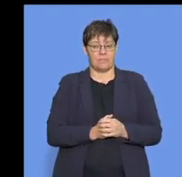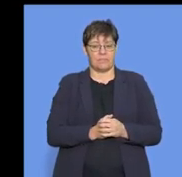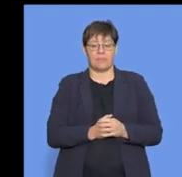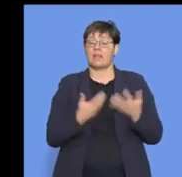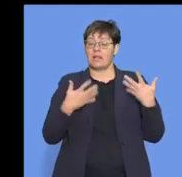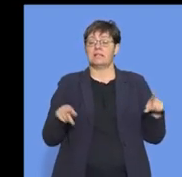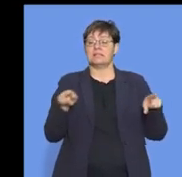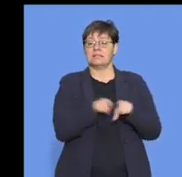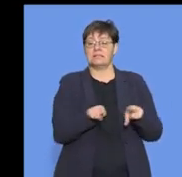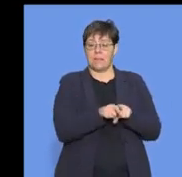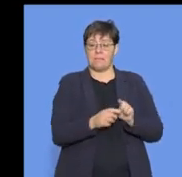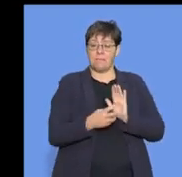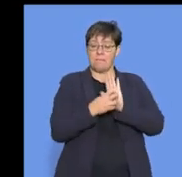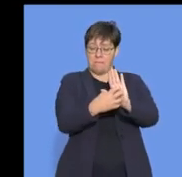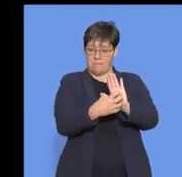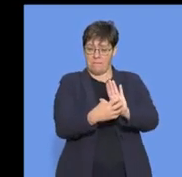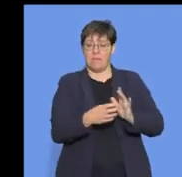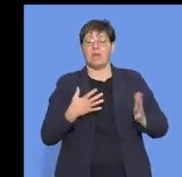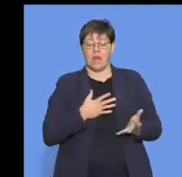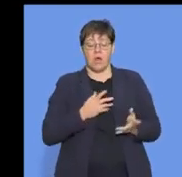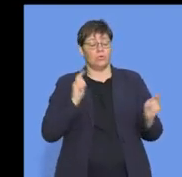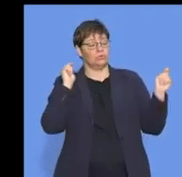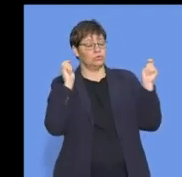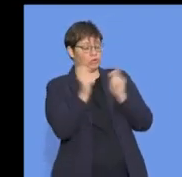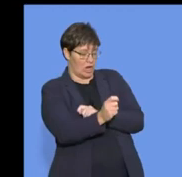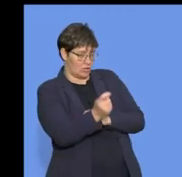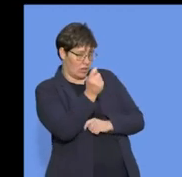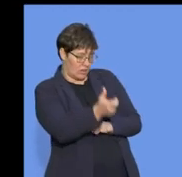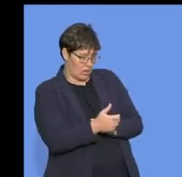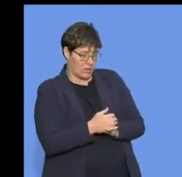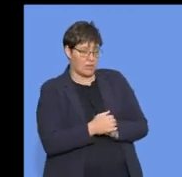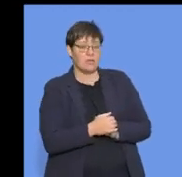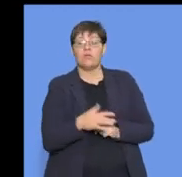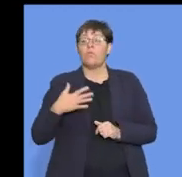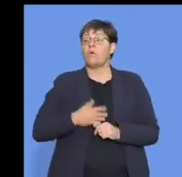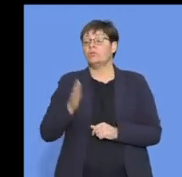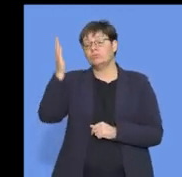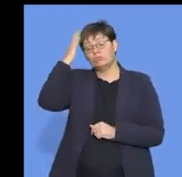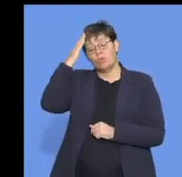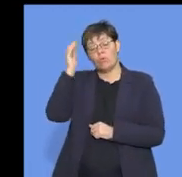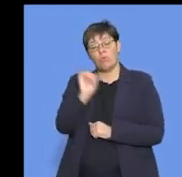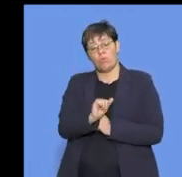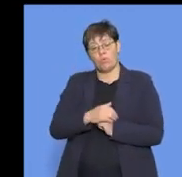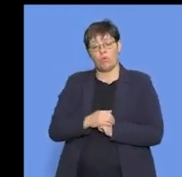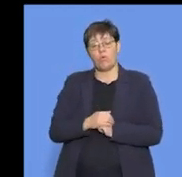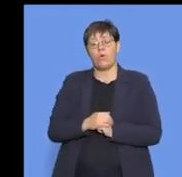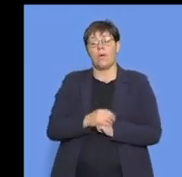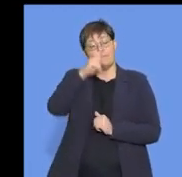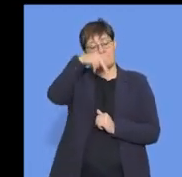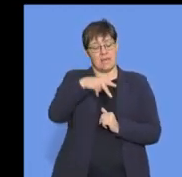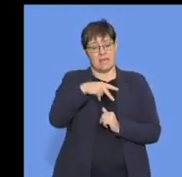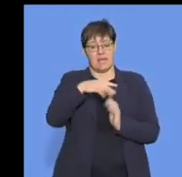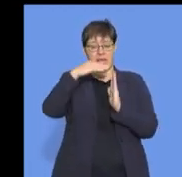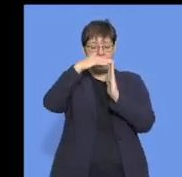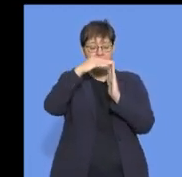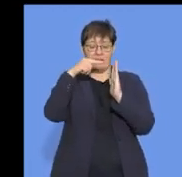Okay, now we have the same diagram, but now we've changed the question slightly. Now they want us to